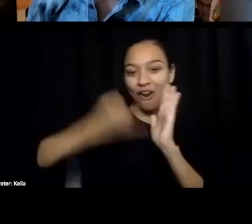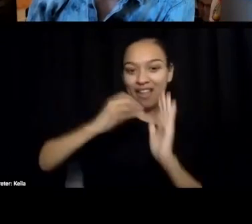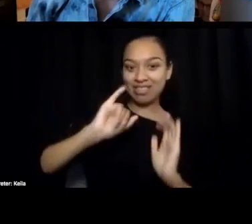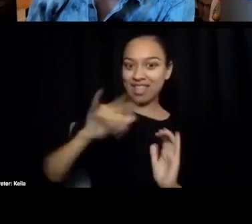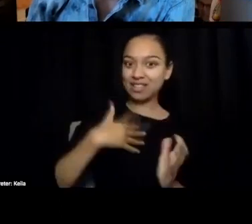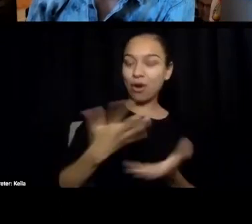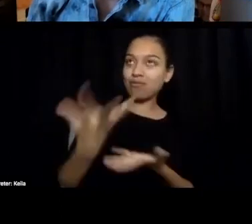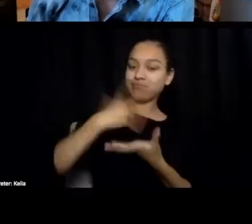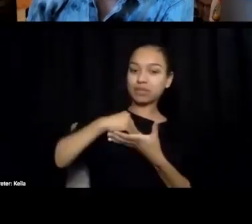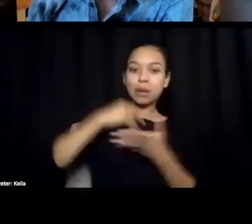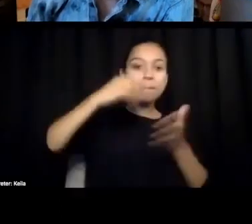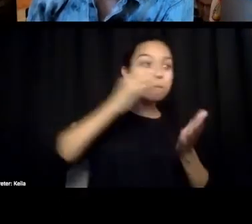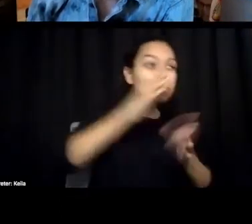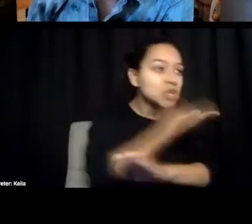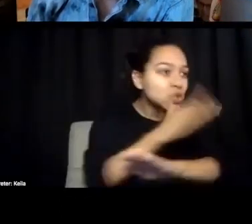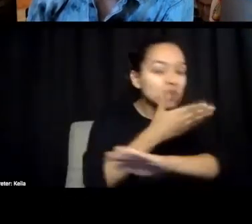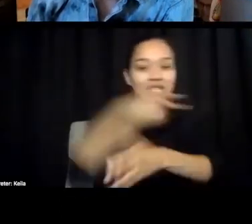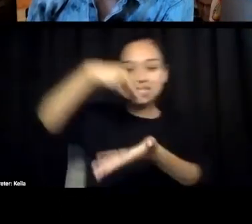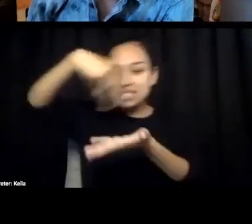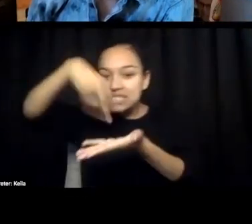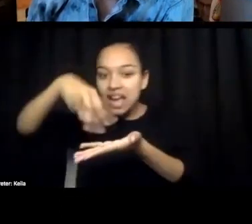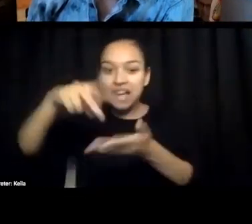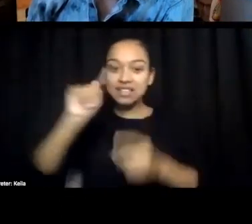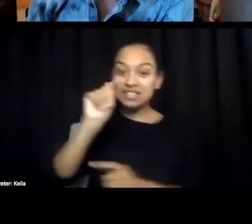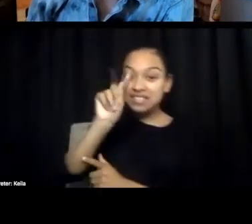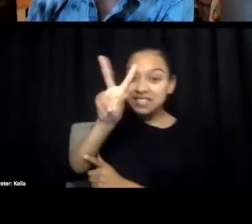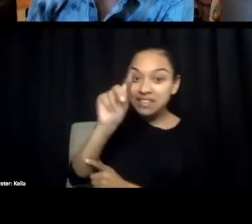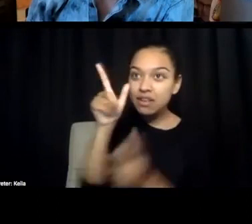music, dance, television,